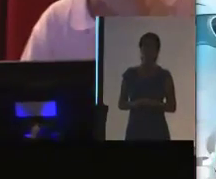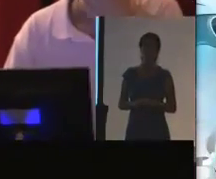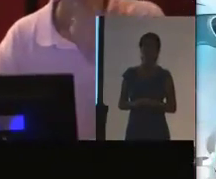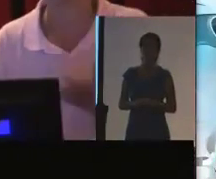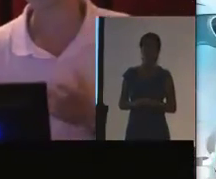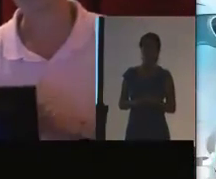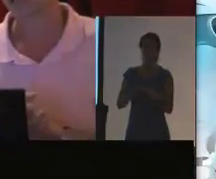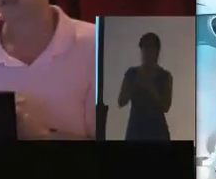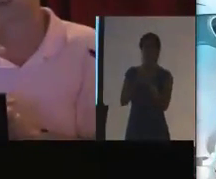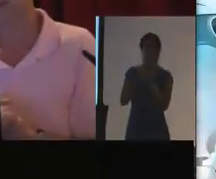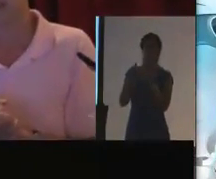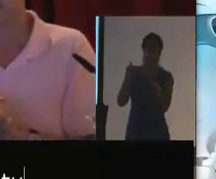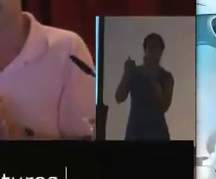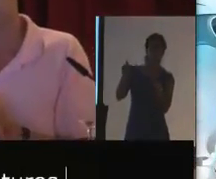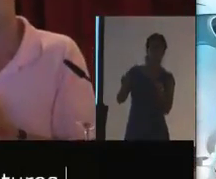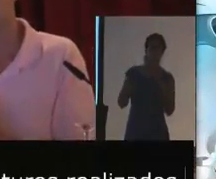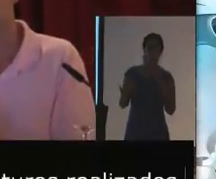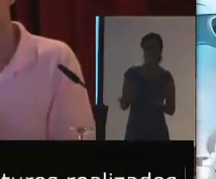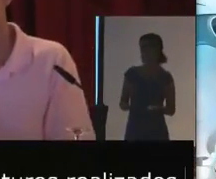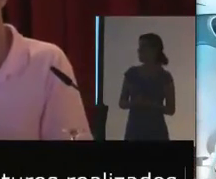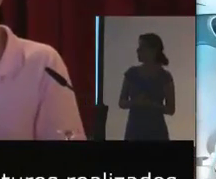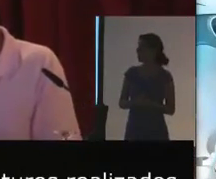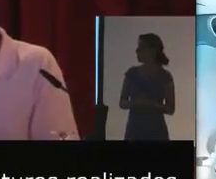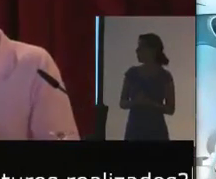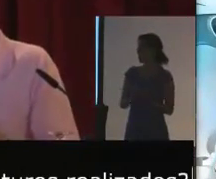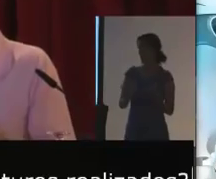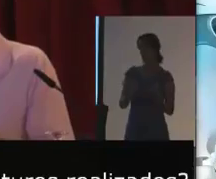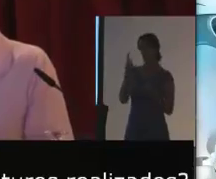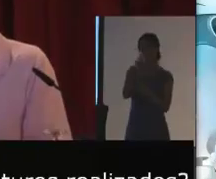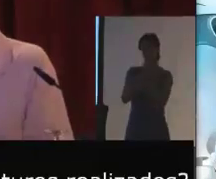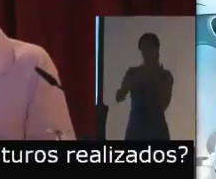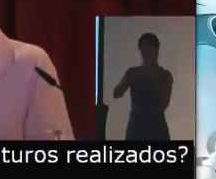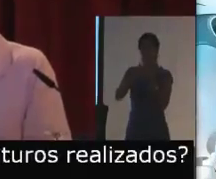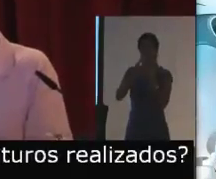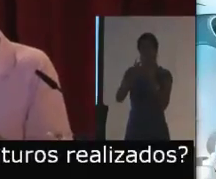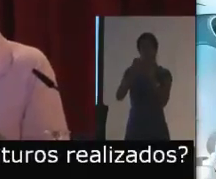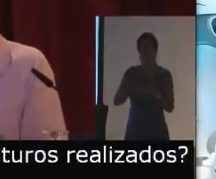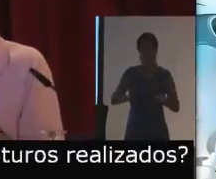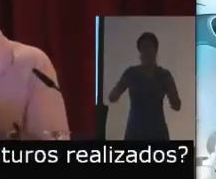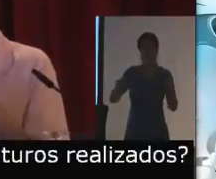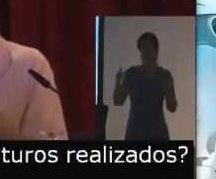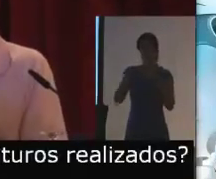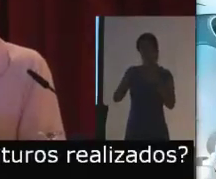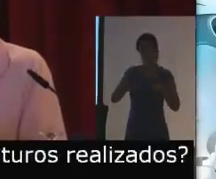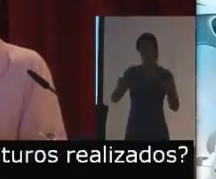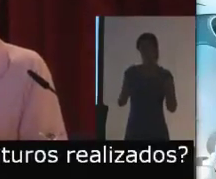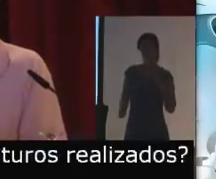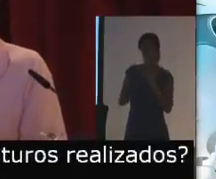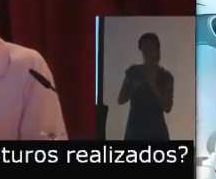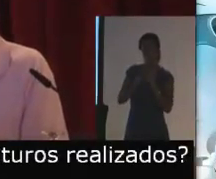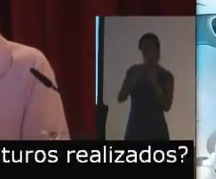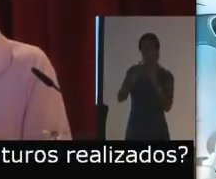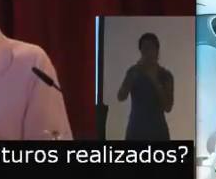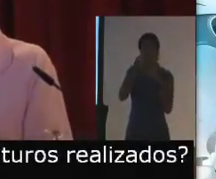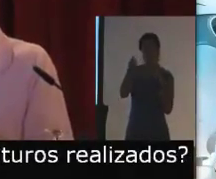bad. So what's the future work that we have to do? Well, there are some projects on this platform. This is a platform that